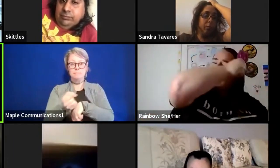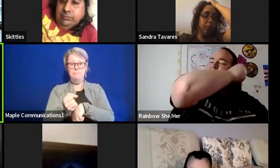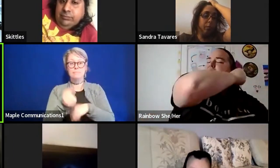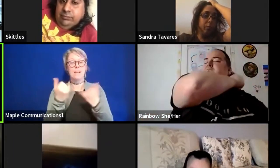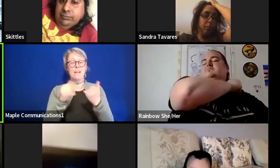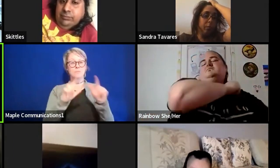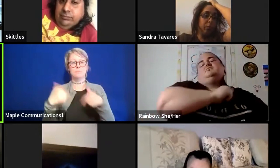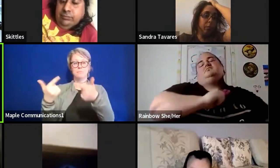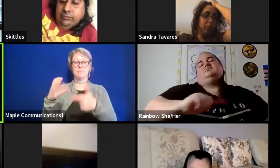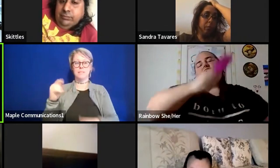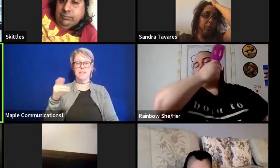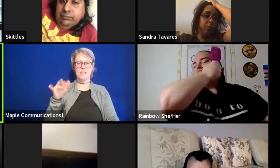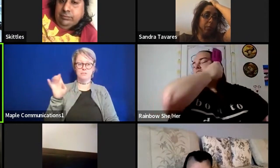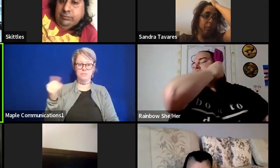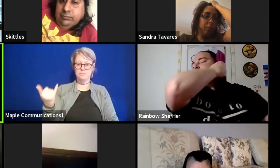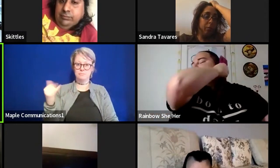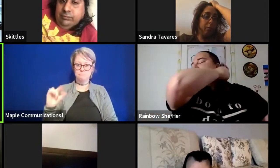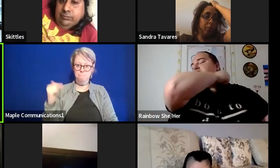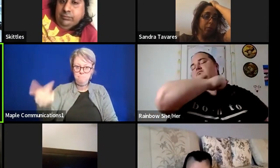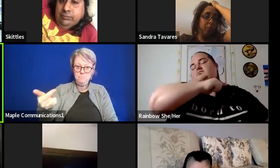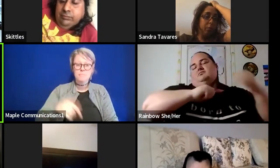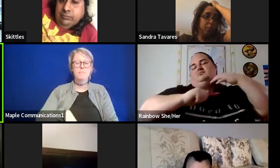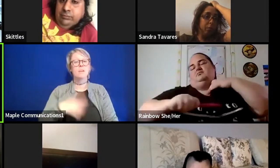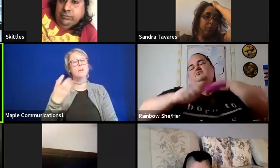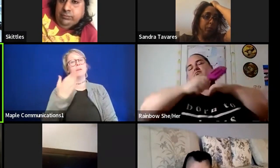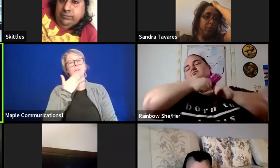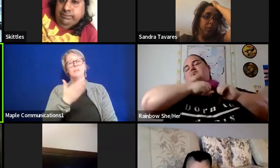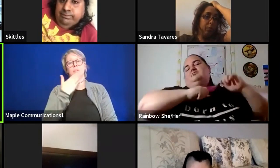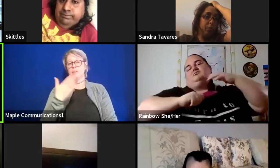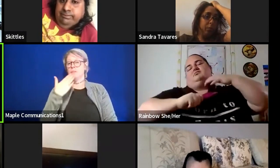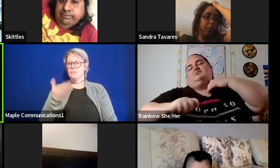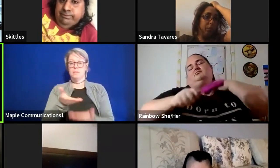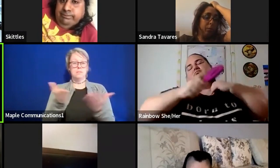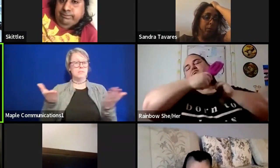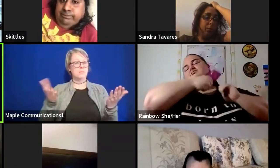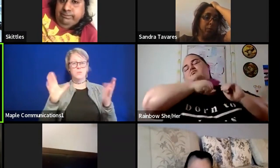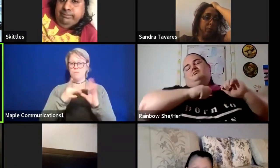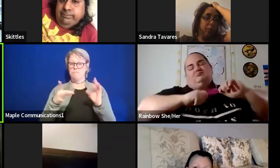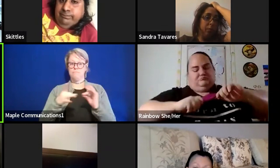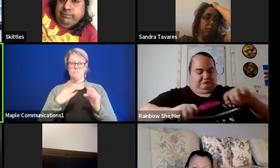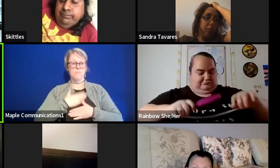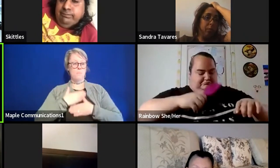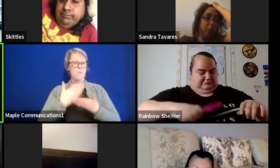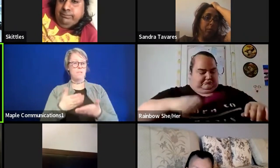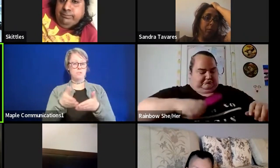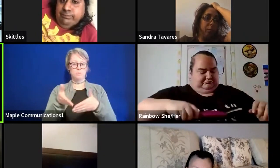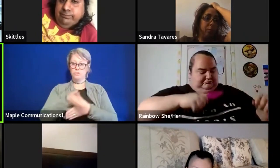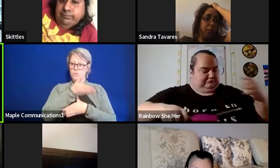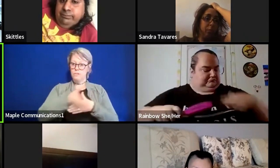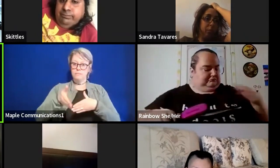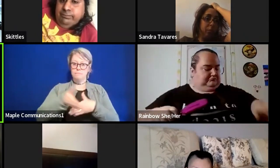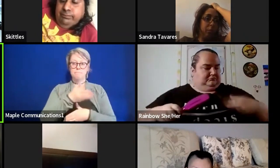this over to Catherine, but I just want to say you always are so willing to come and